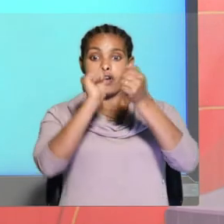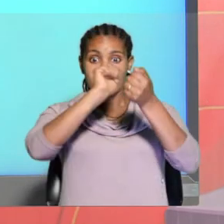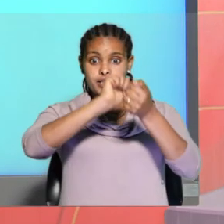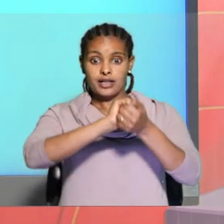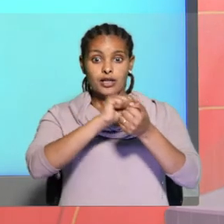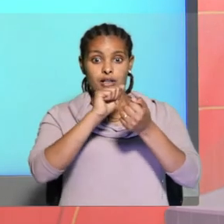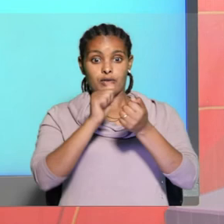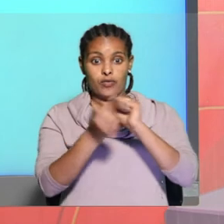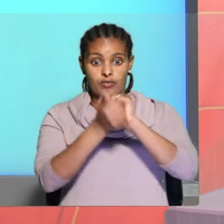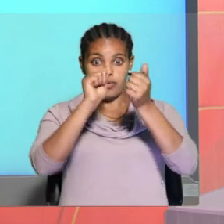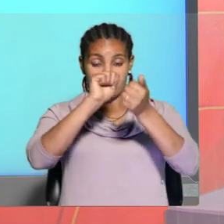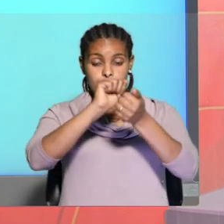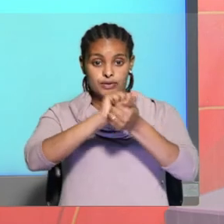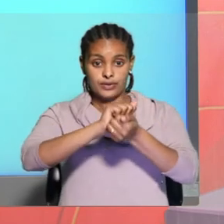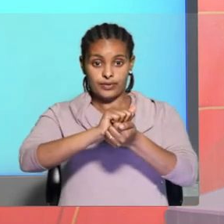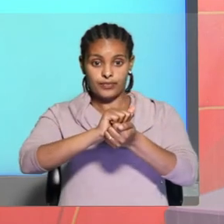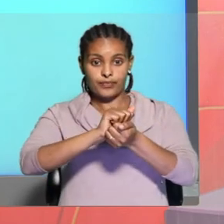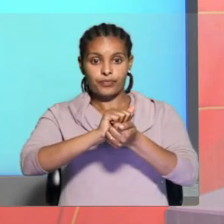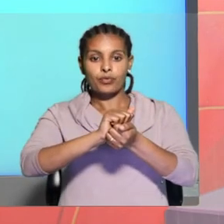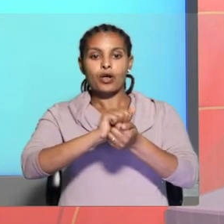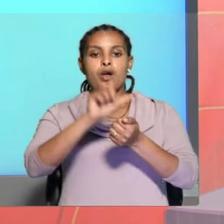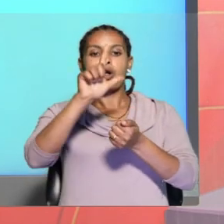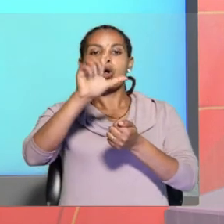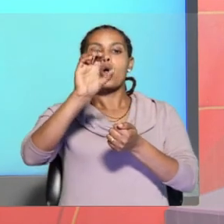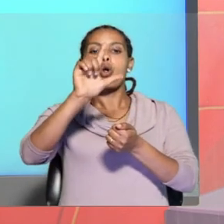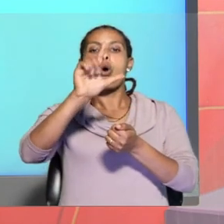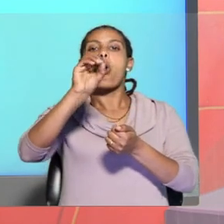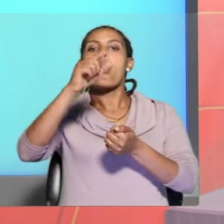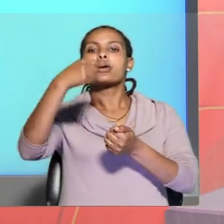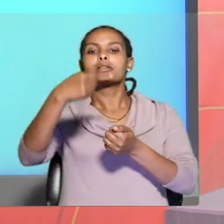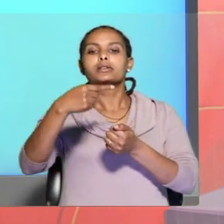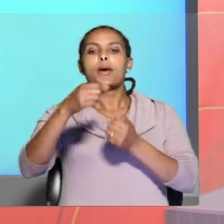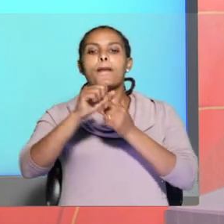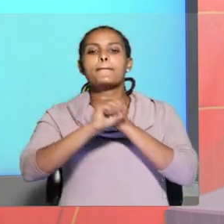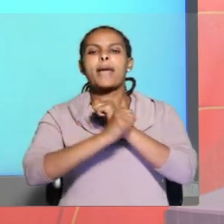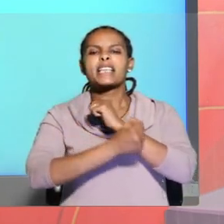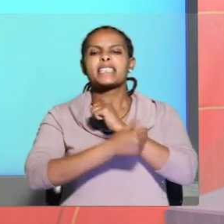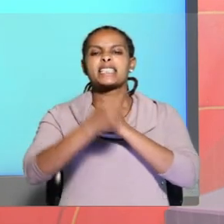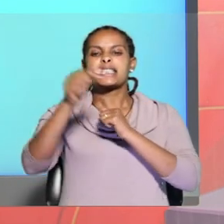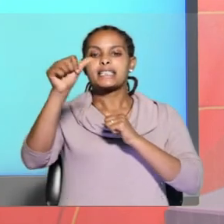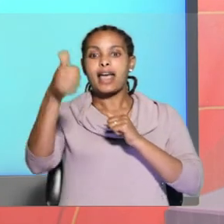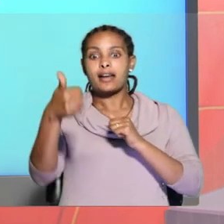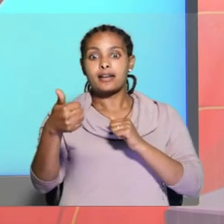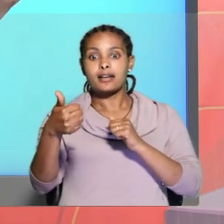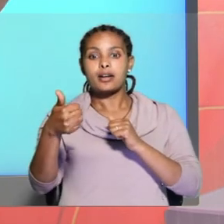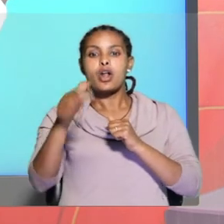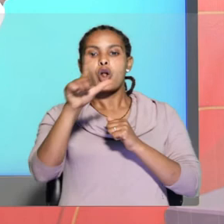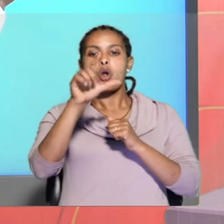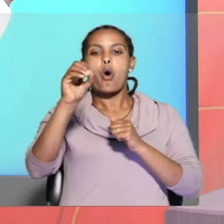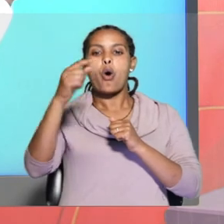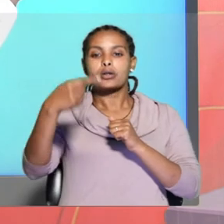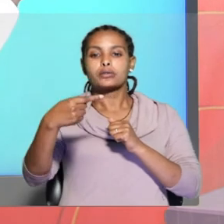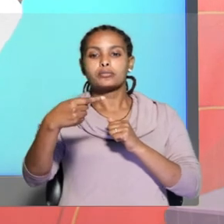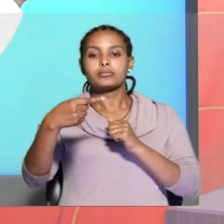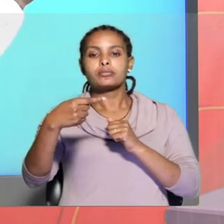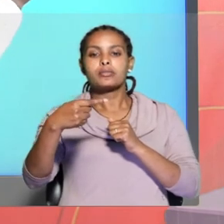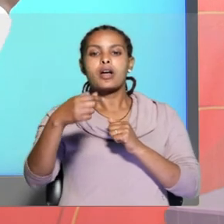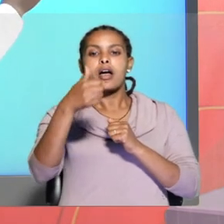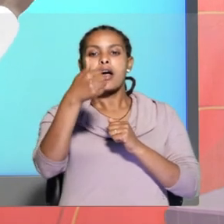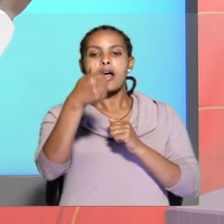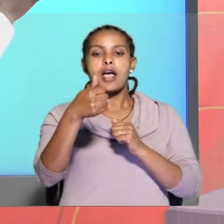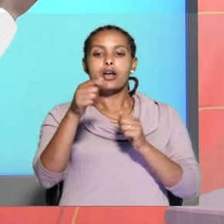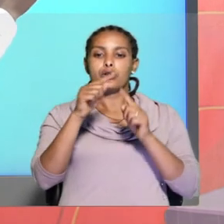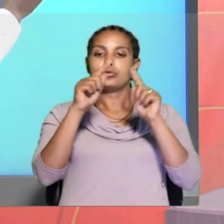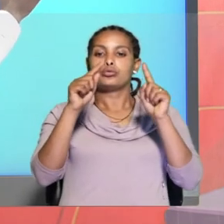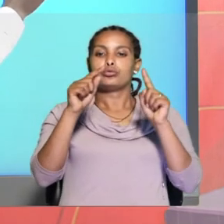this into log to the base 10 which is log construction of n naught